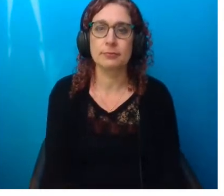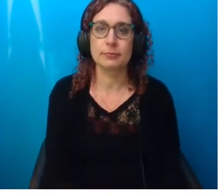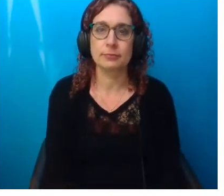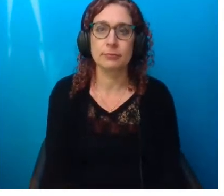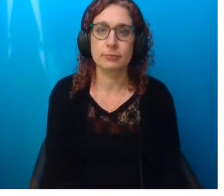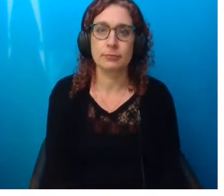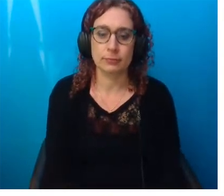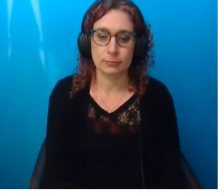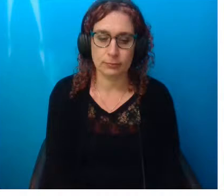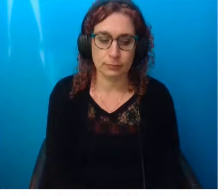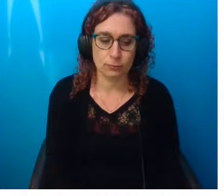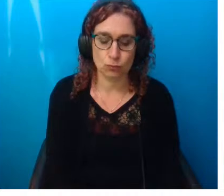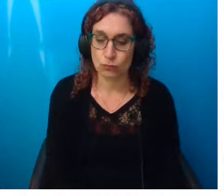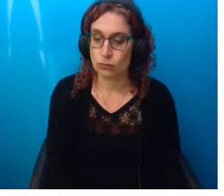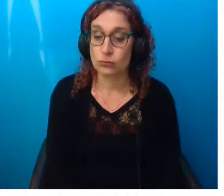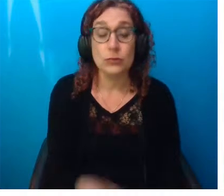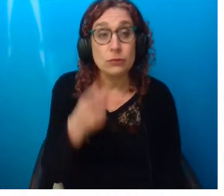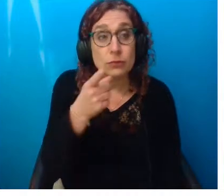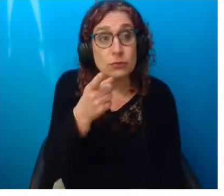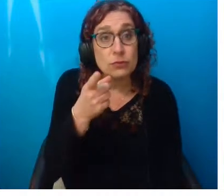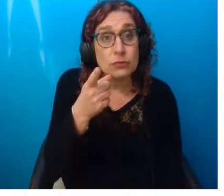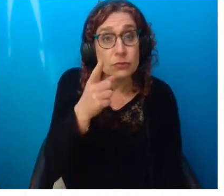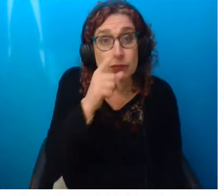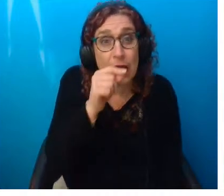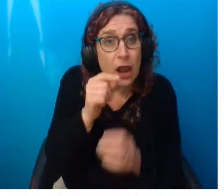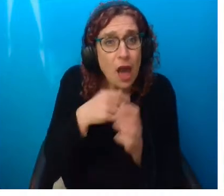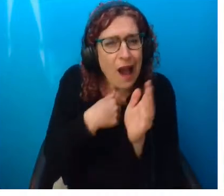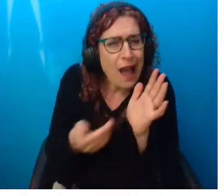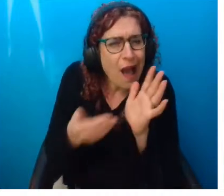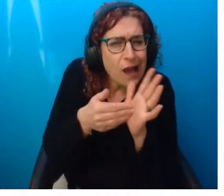Maybe if I can just add to that,